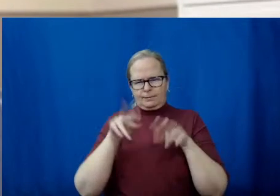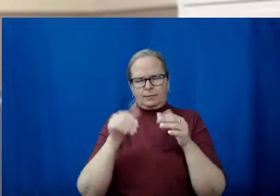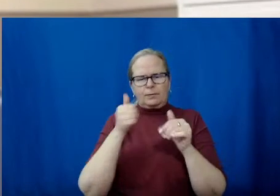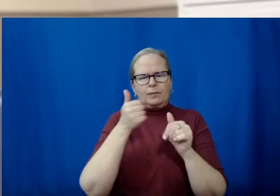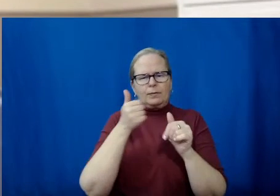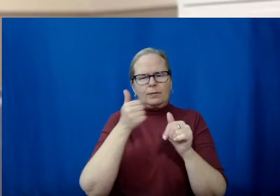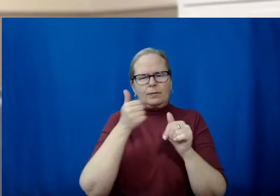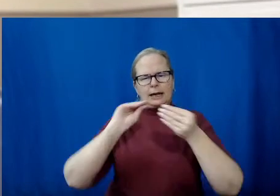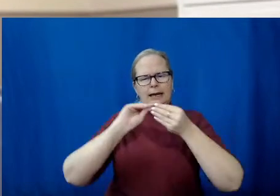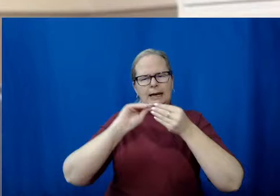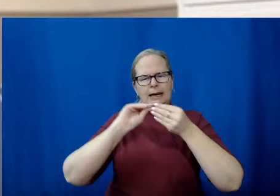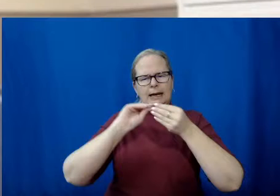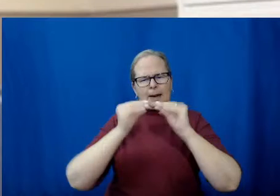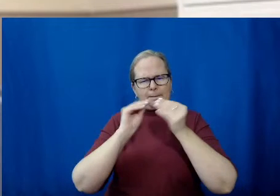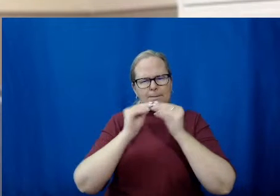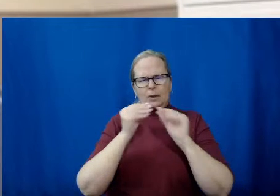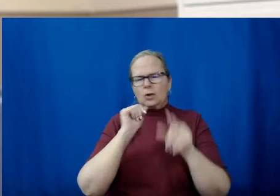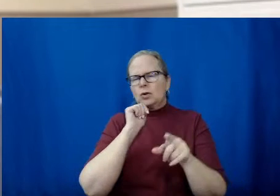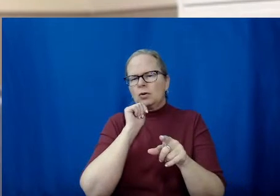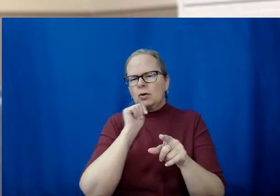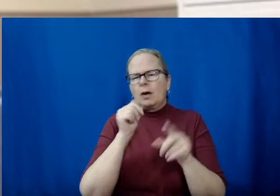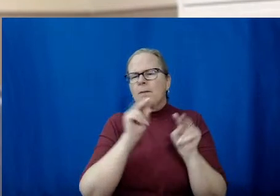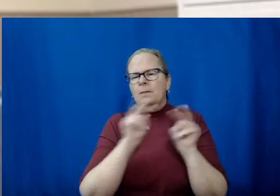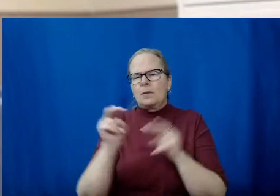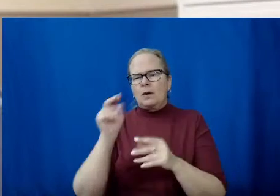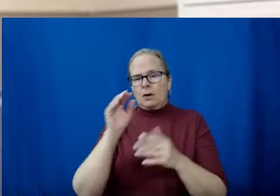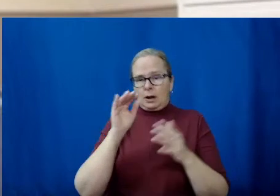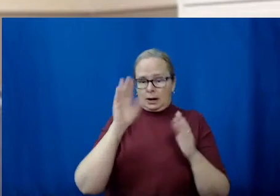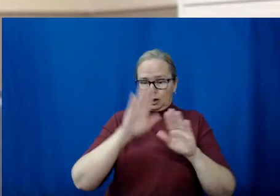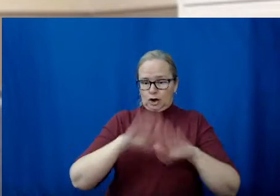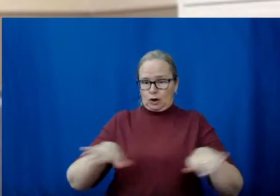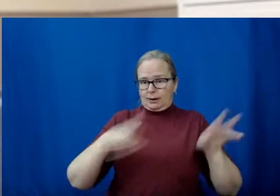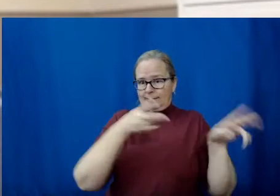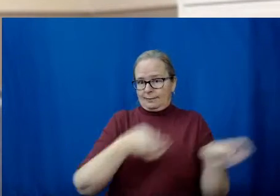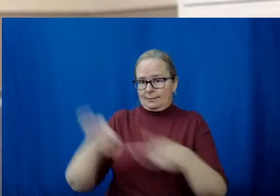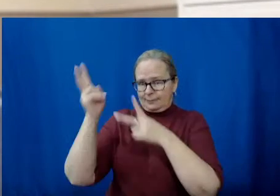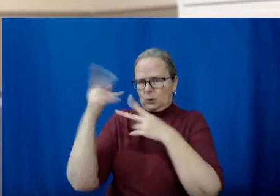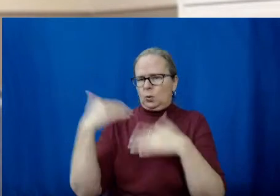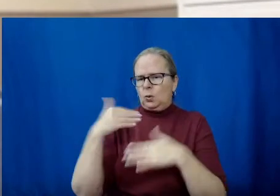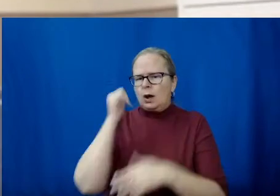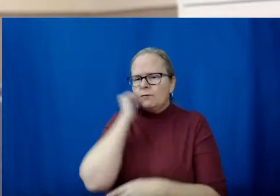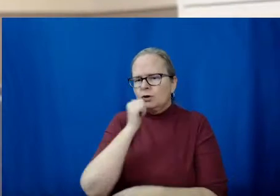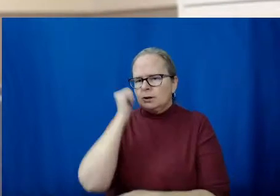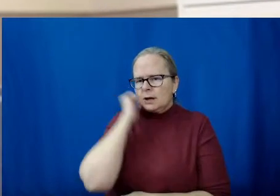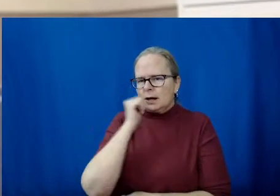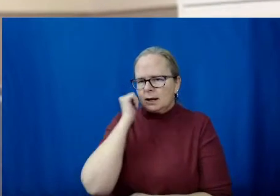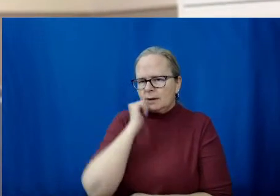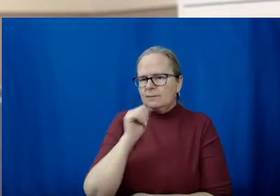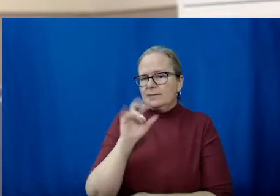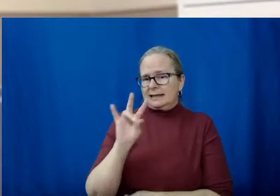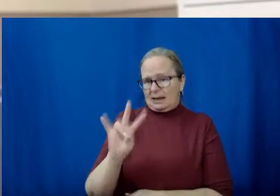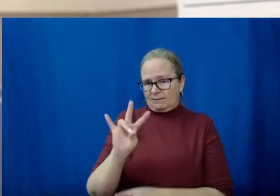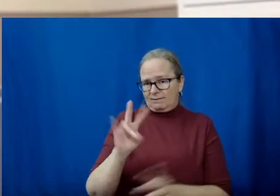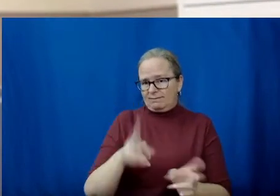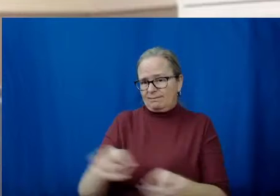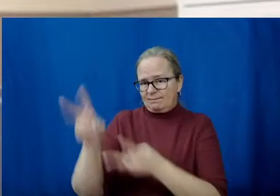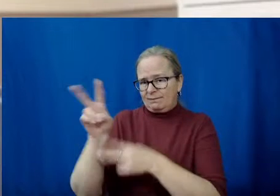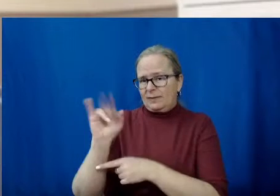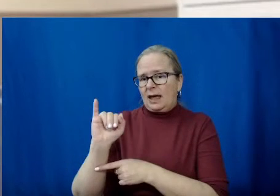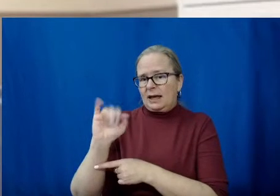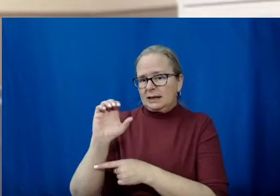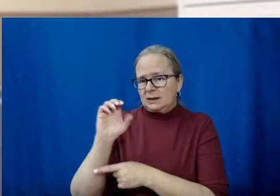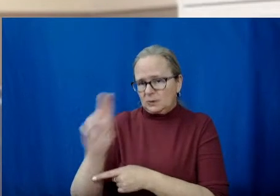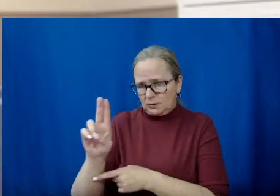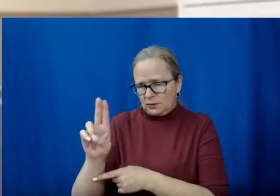averaging about 10 a day, including 7 to the ICU, and all 7 going to the ICU is under the age of 5. And it's really important to